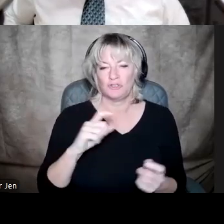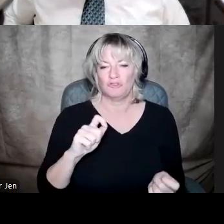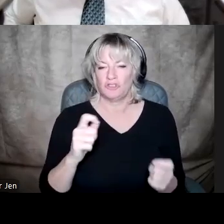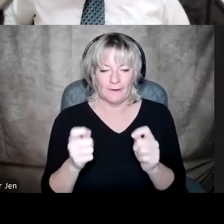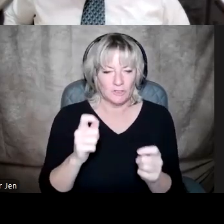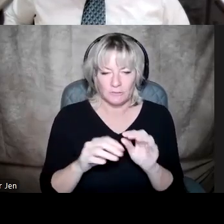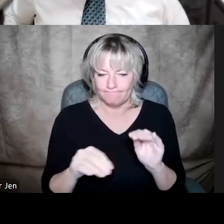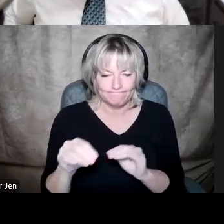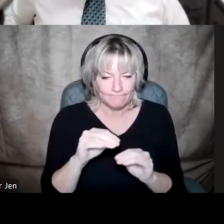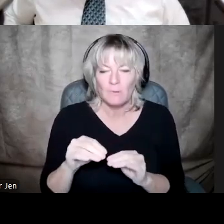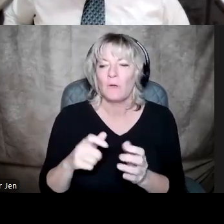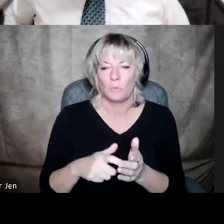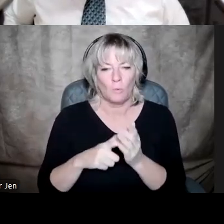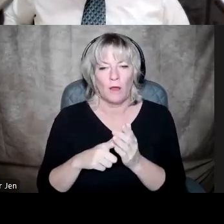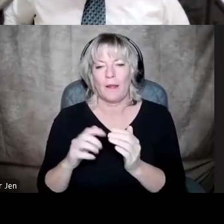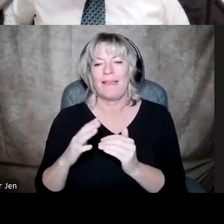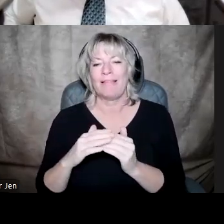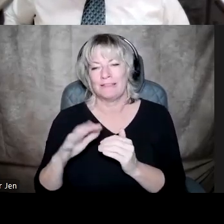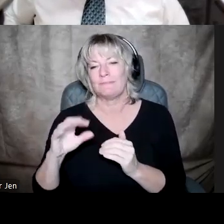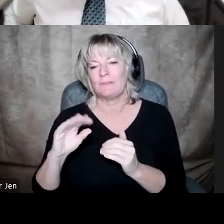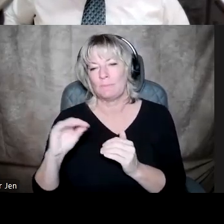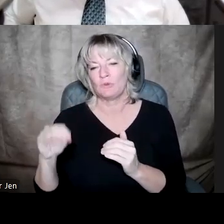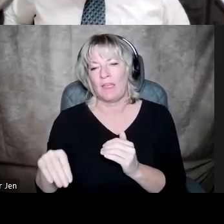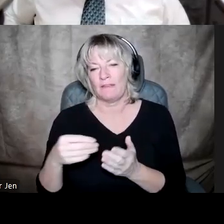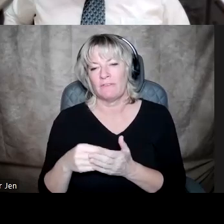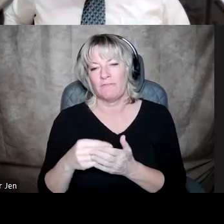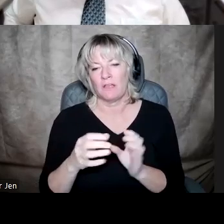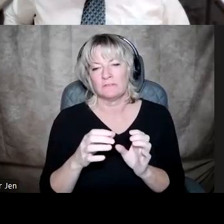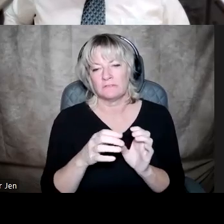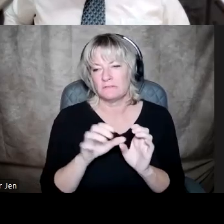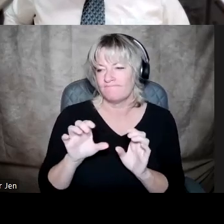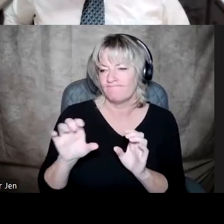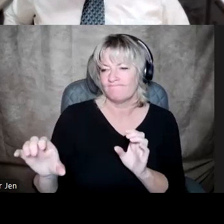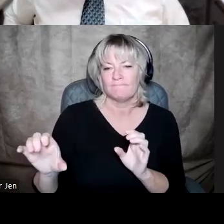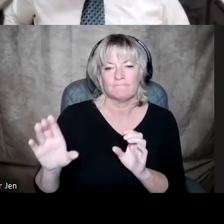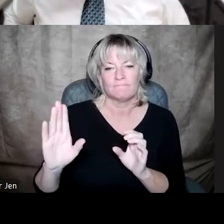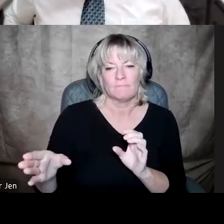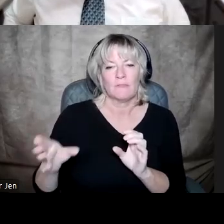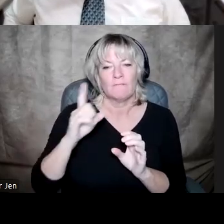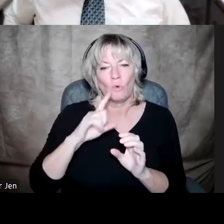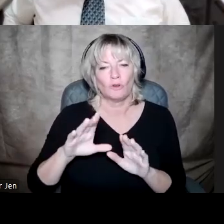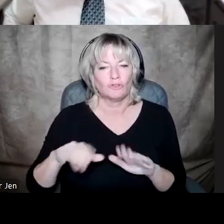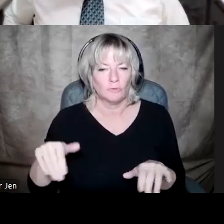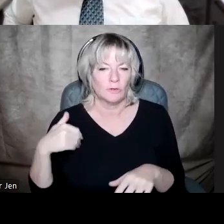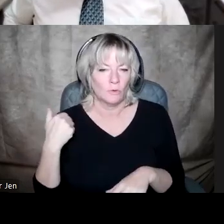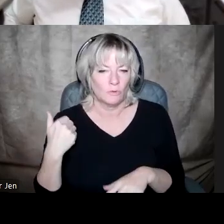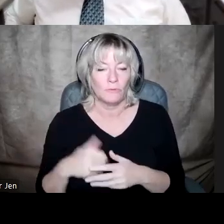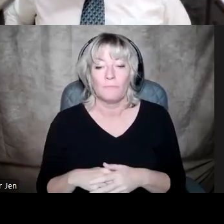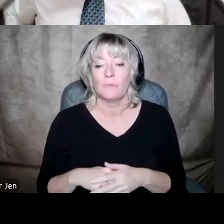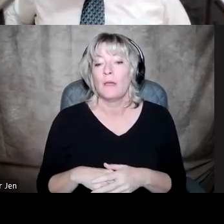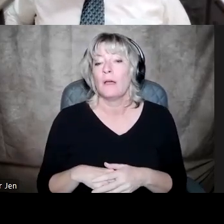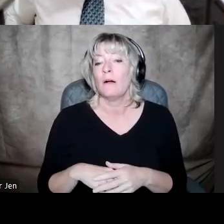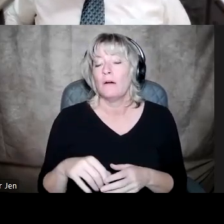and required that at least 50% of the funds be dedicated to children and youth. And then